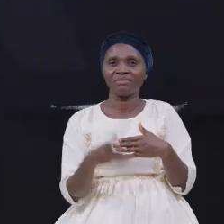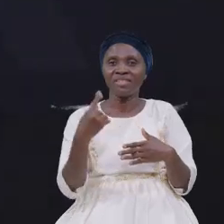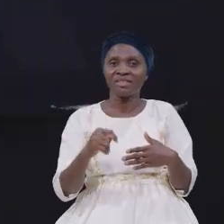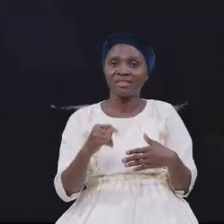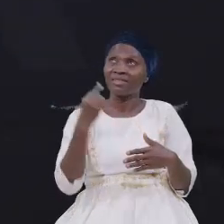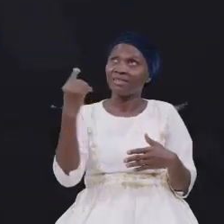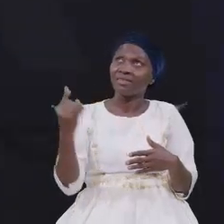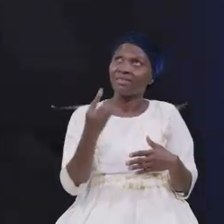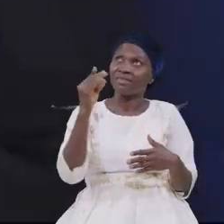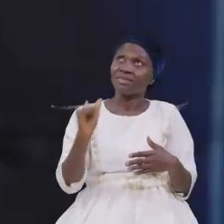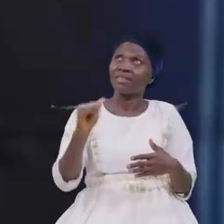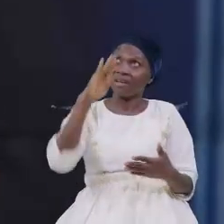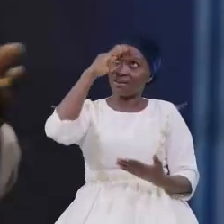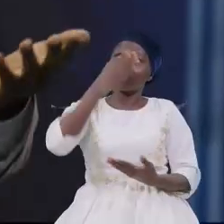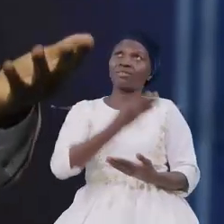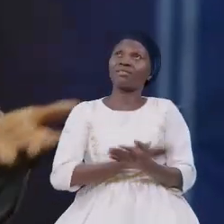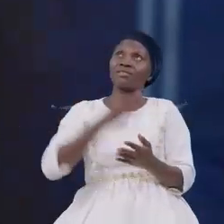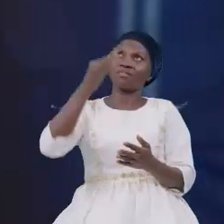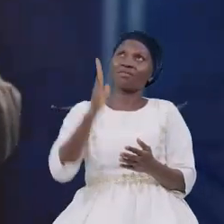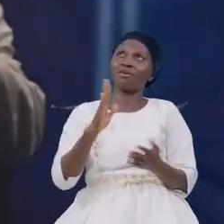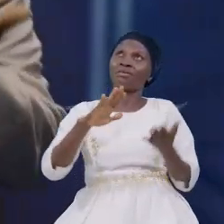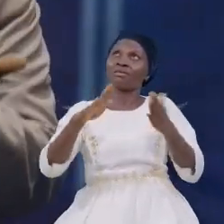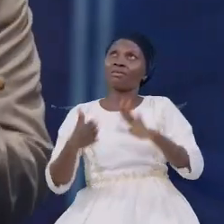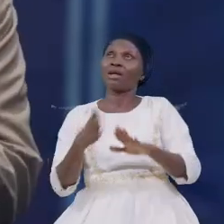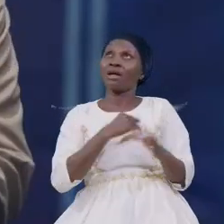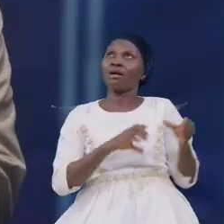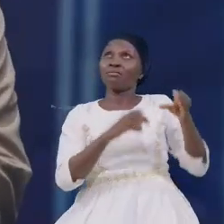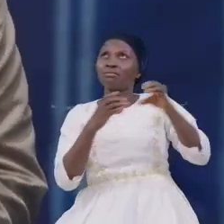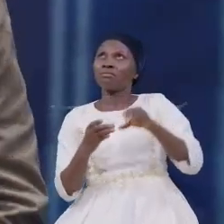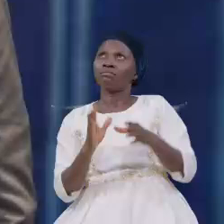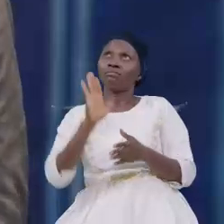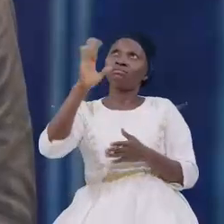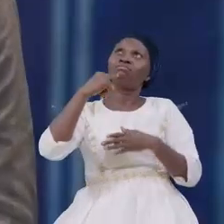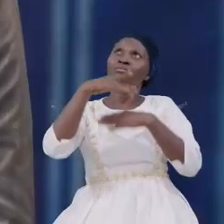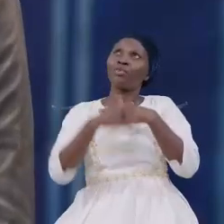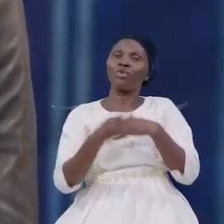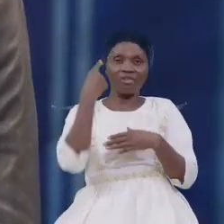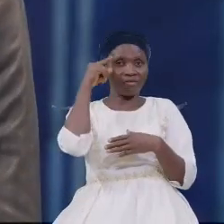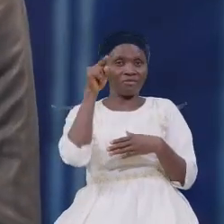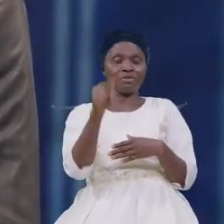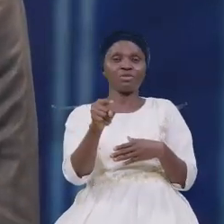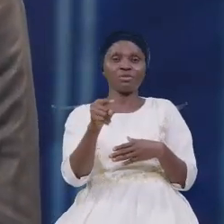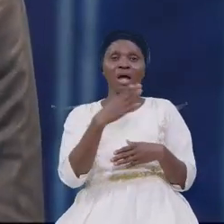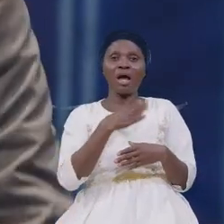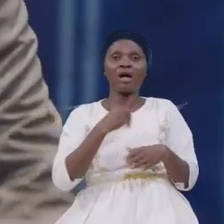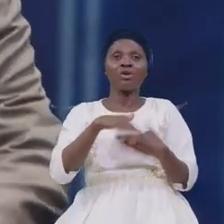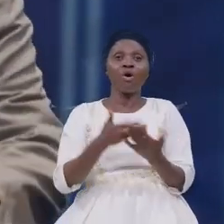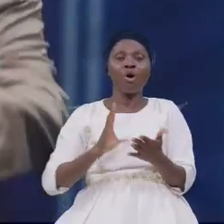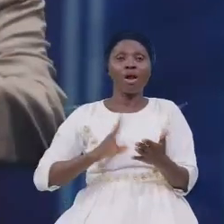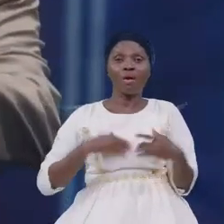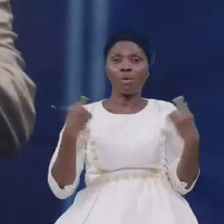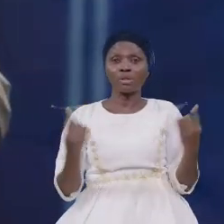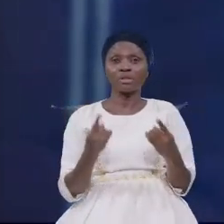died and shed his blood for you. And that's how all our sins of the past can